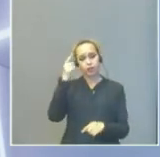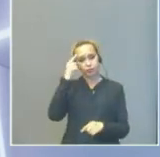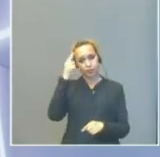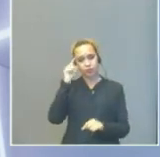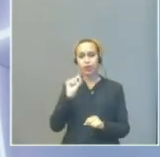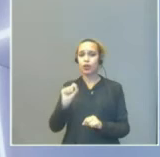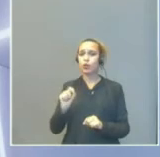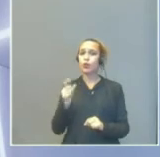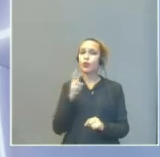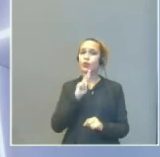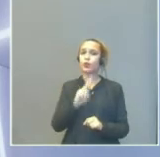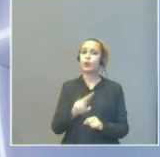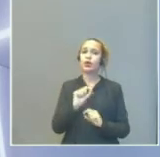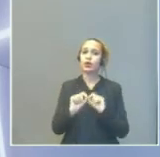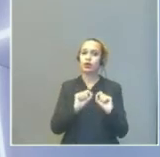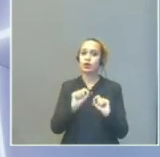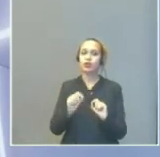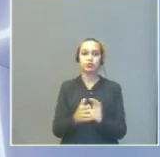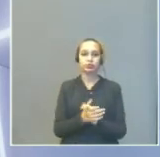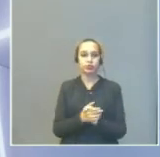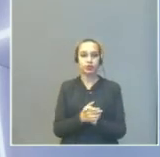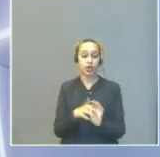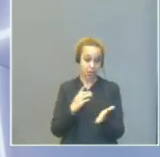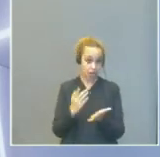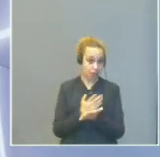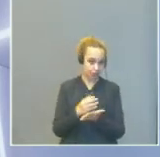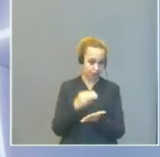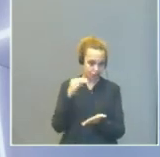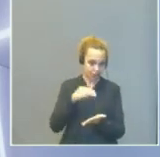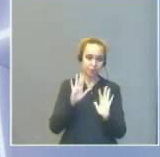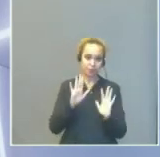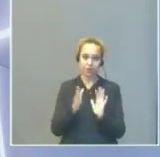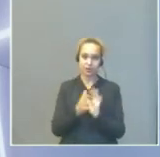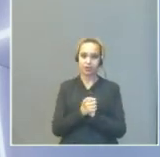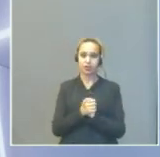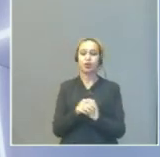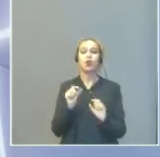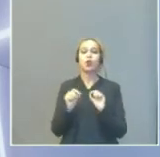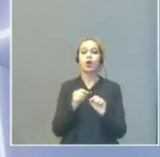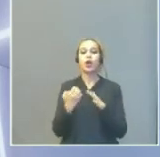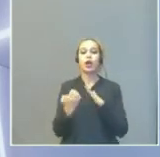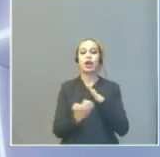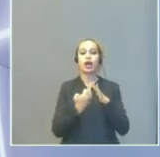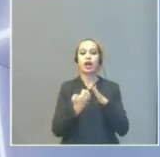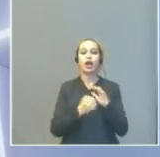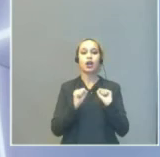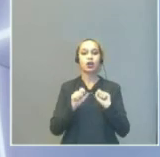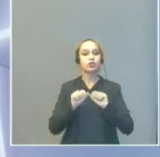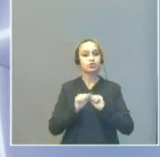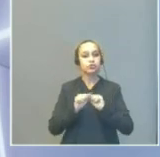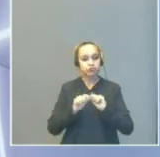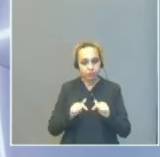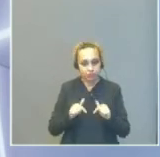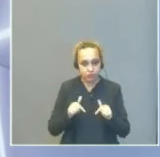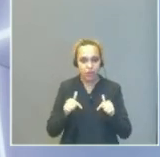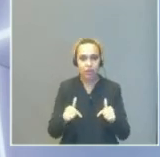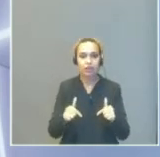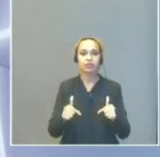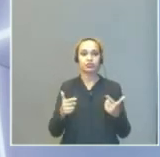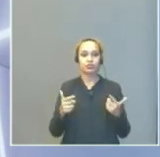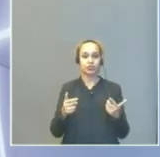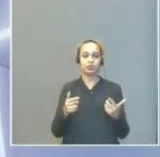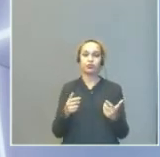more minutes. What can companies and people do to deconstruct patterns and imagine other possible futures?